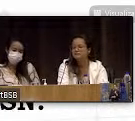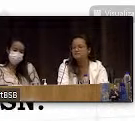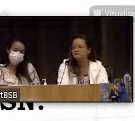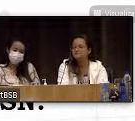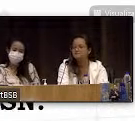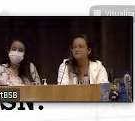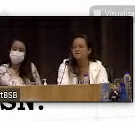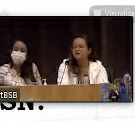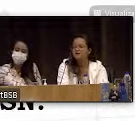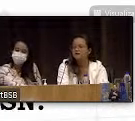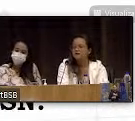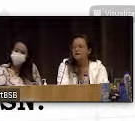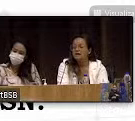85 deaths in 1 week.